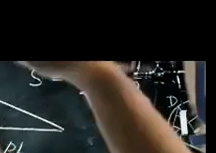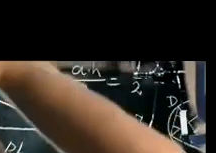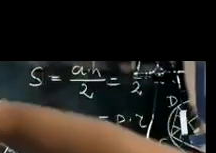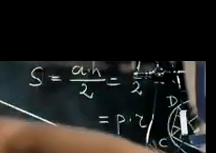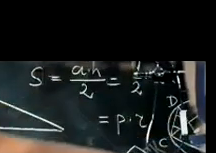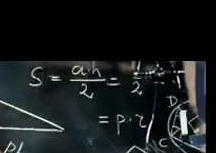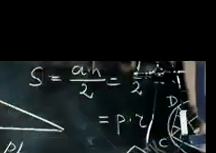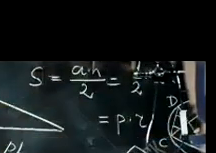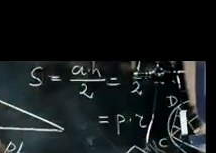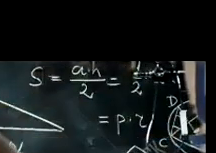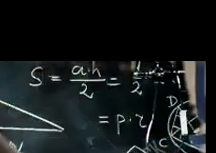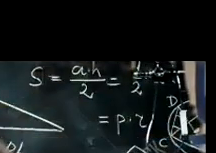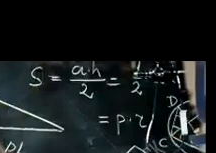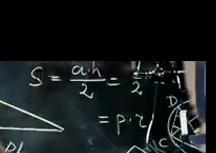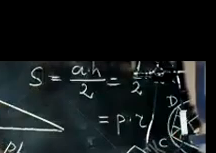goodness, boys and girls.